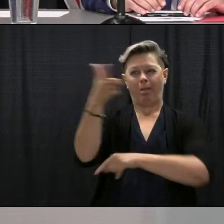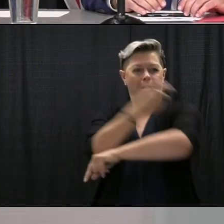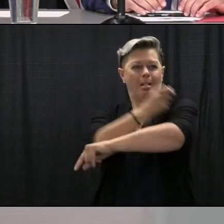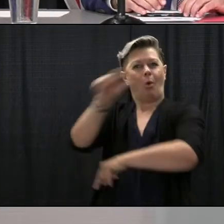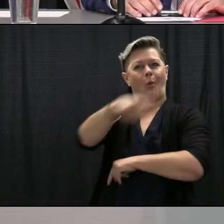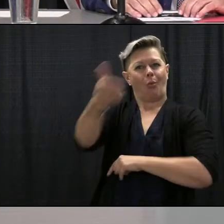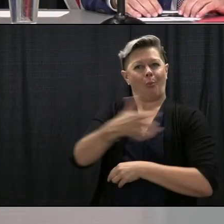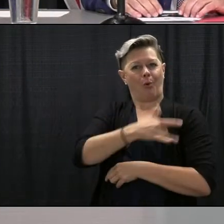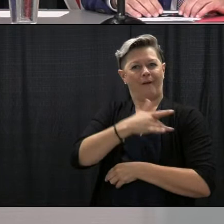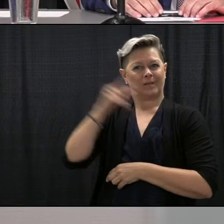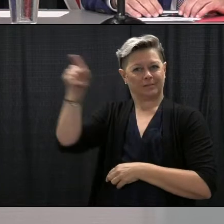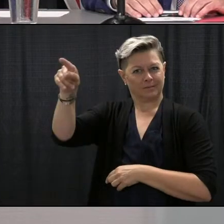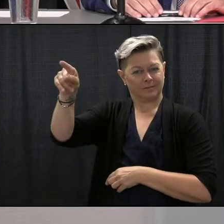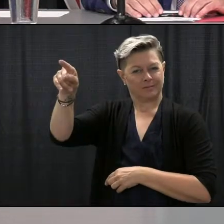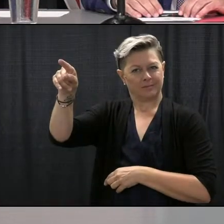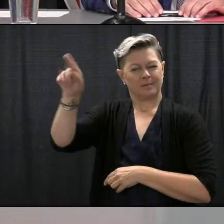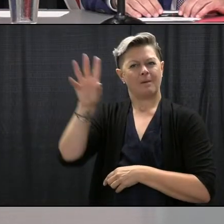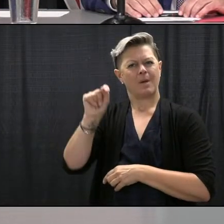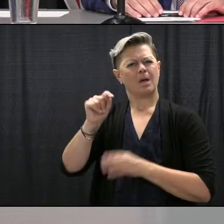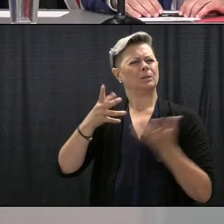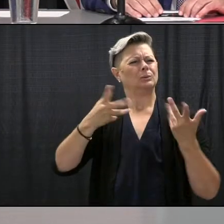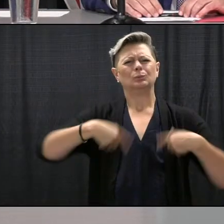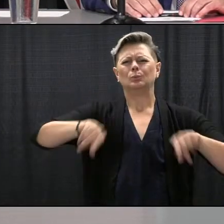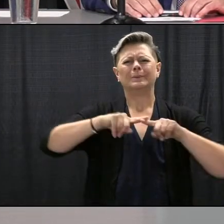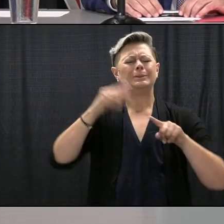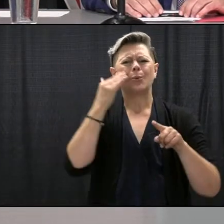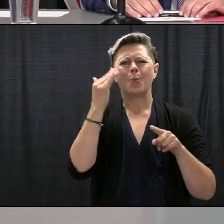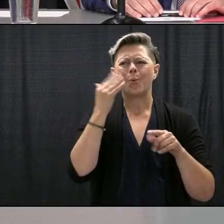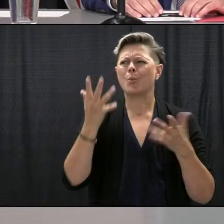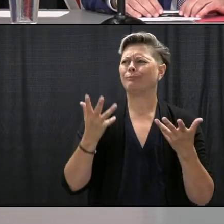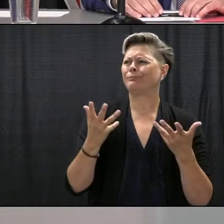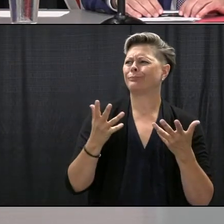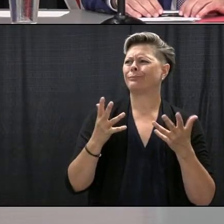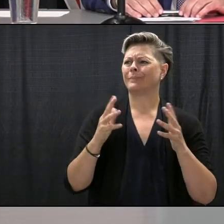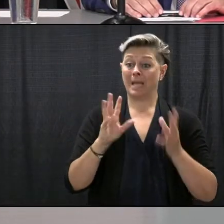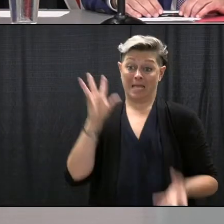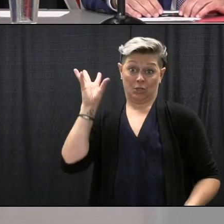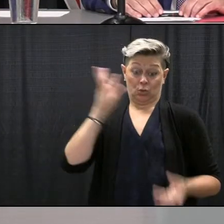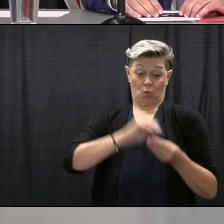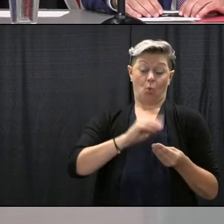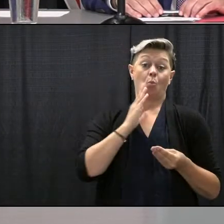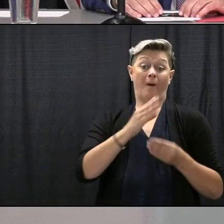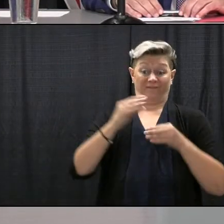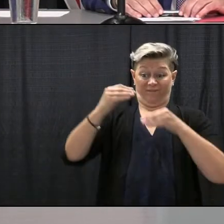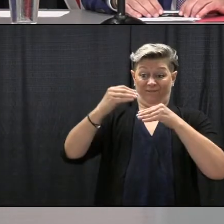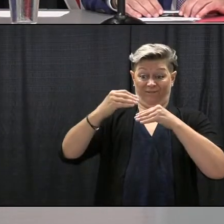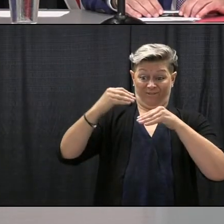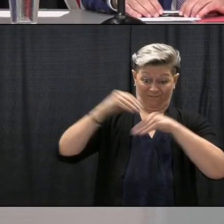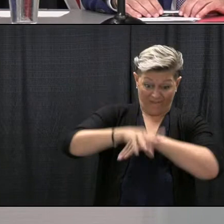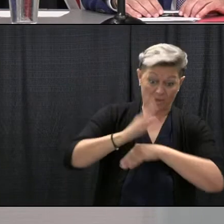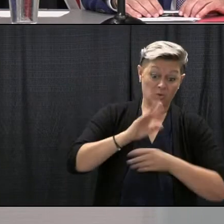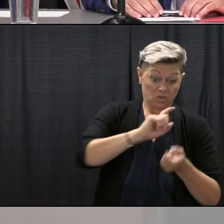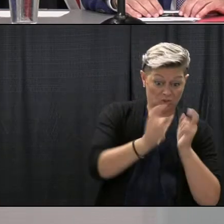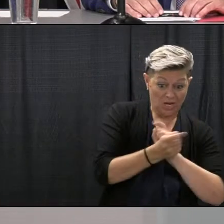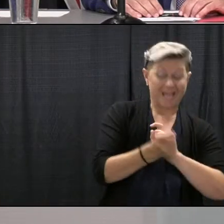jurisdictions. But do we have any idea or estimates of how our totals would be affected if those numbers are factored